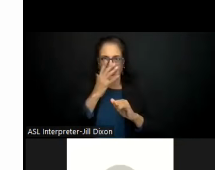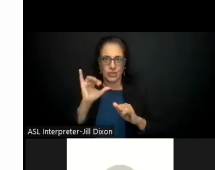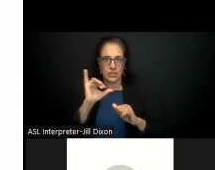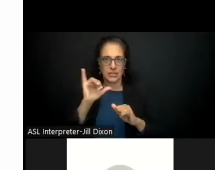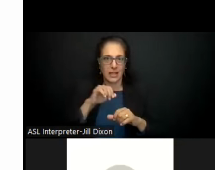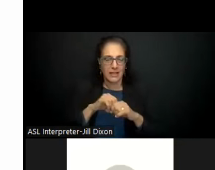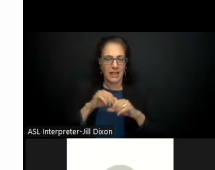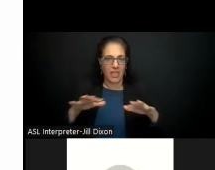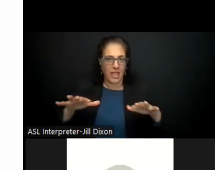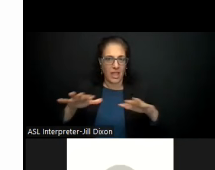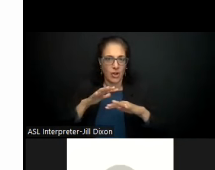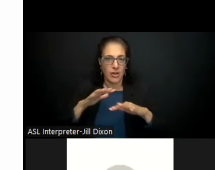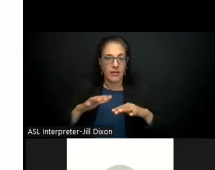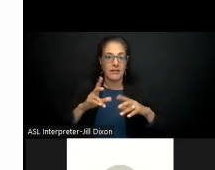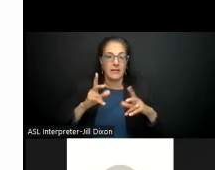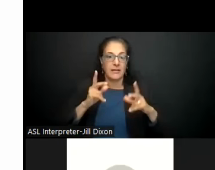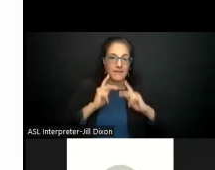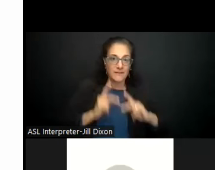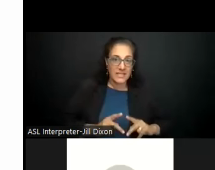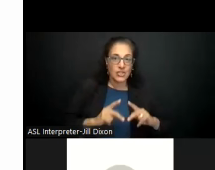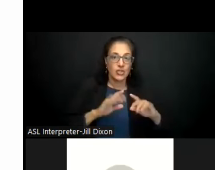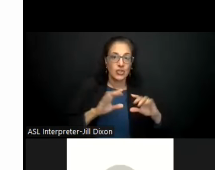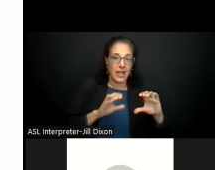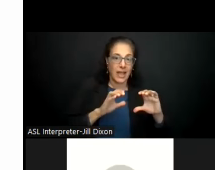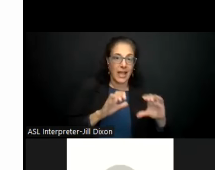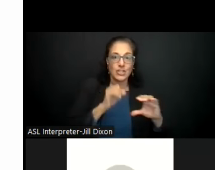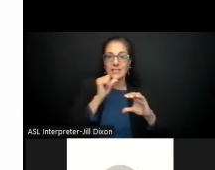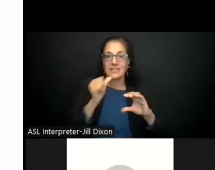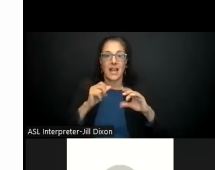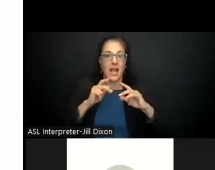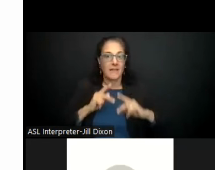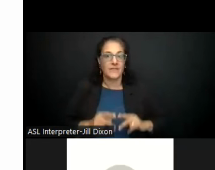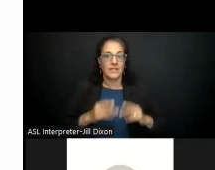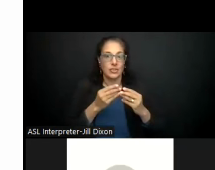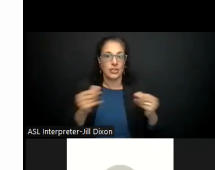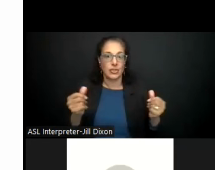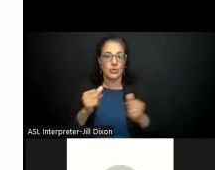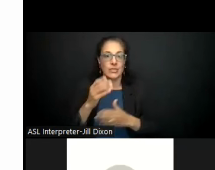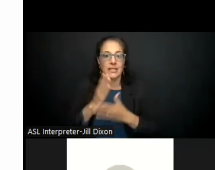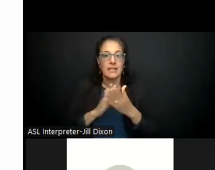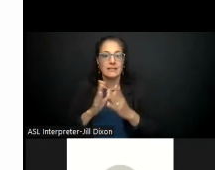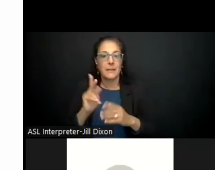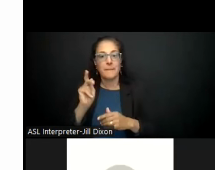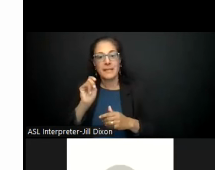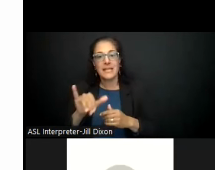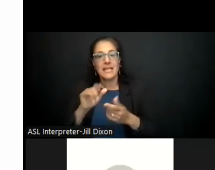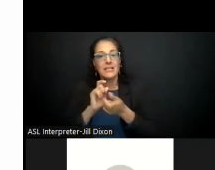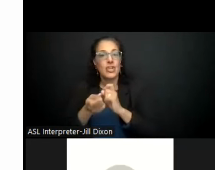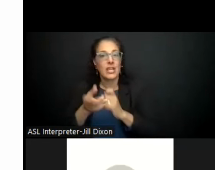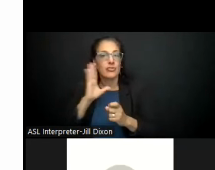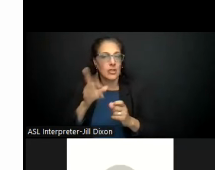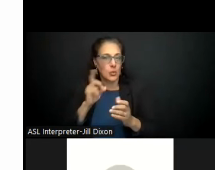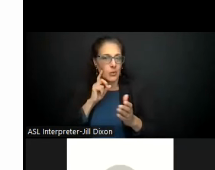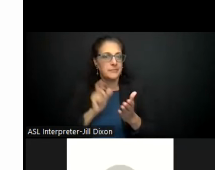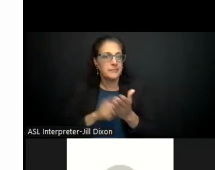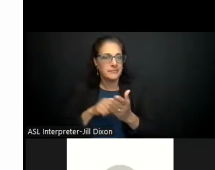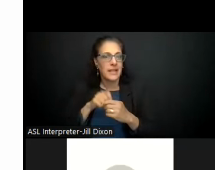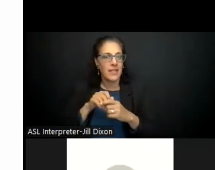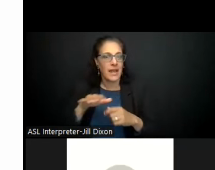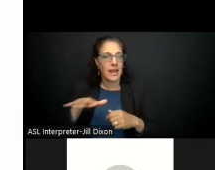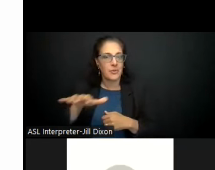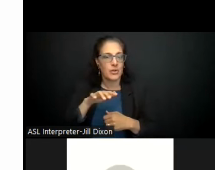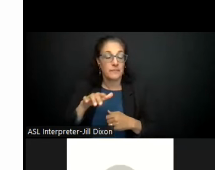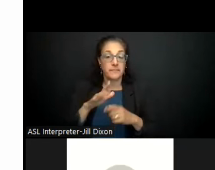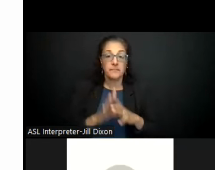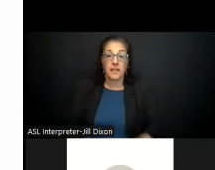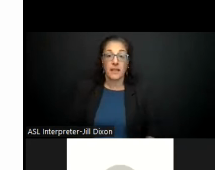the physical actions, non-physical solutions, and some of the key changes that you would see in the neighborhood. Now, importantly, we